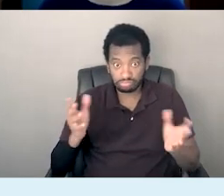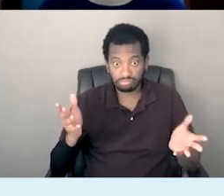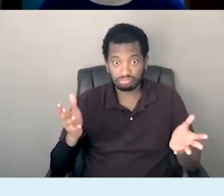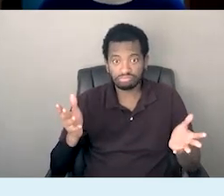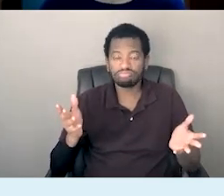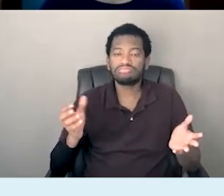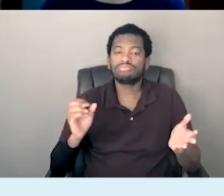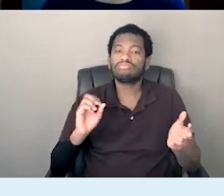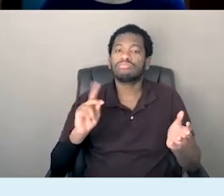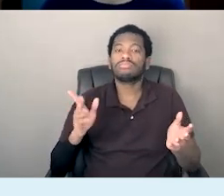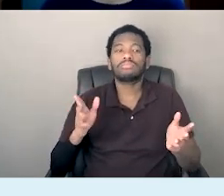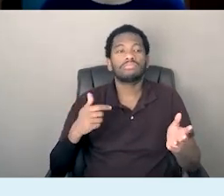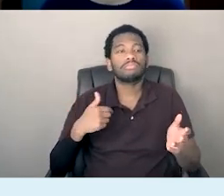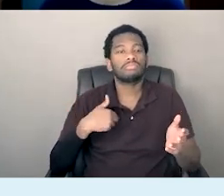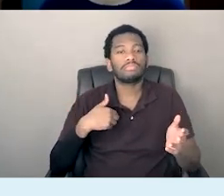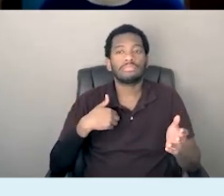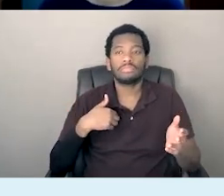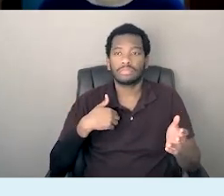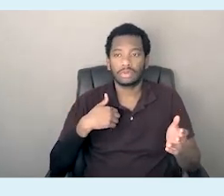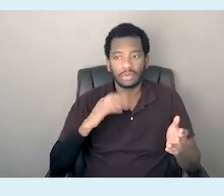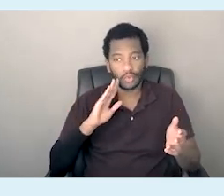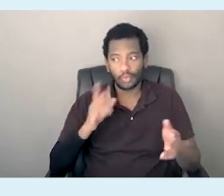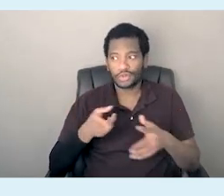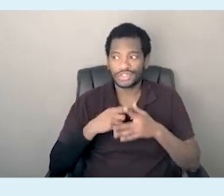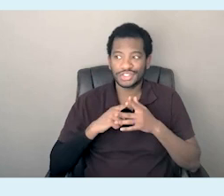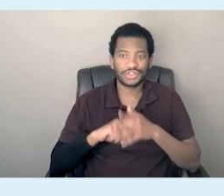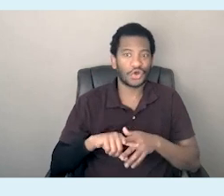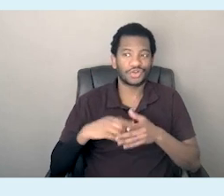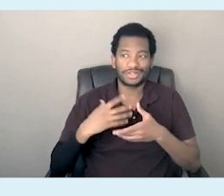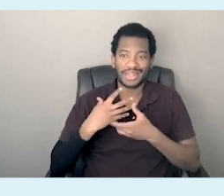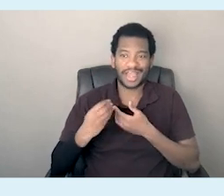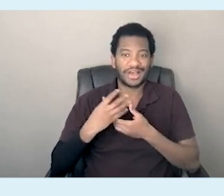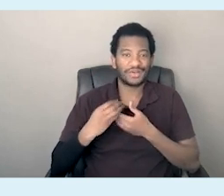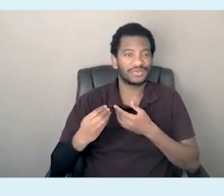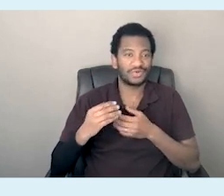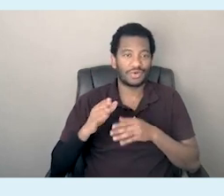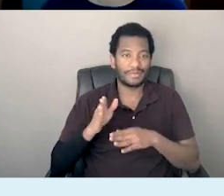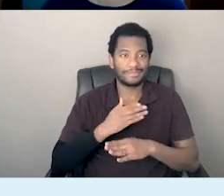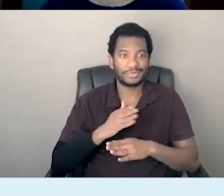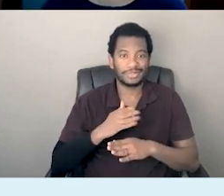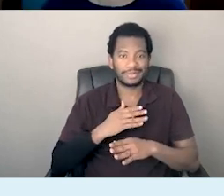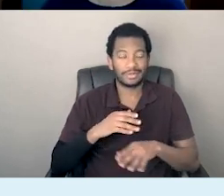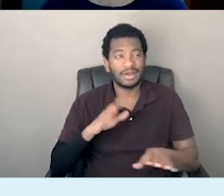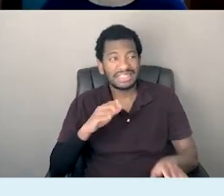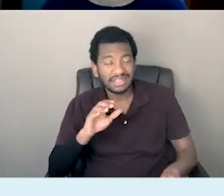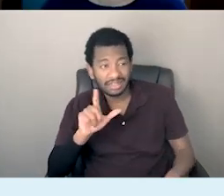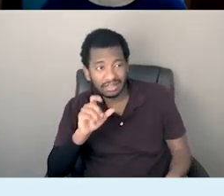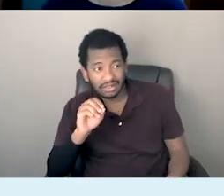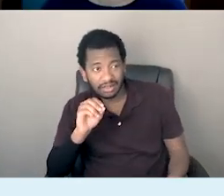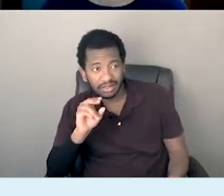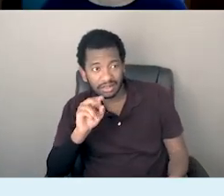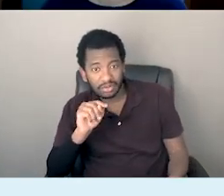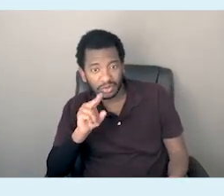I will play some outro music as folks drop off. Lotus? Yes. Sorry, we